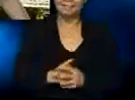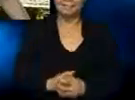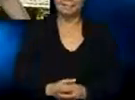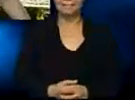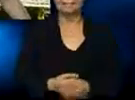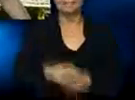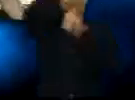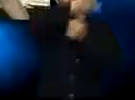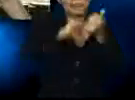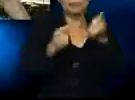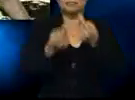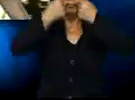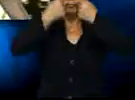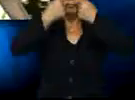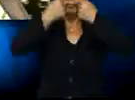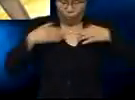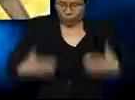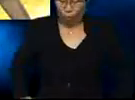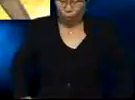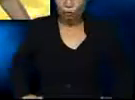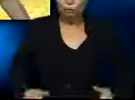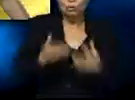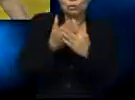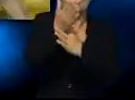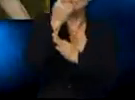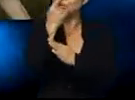Air gets into our bodies through the nose.